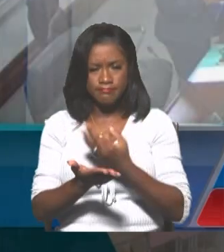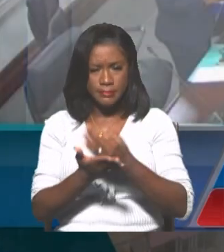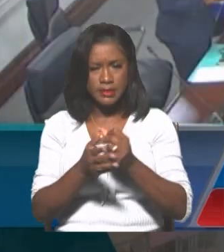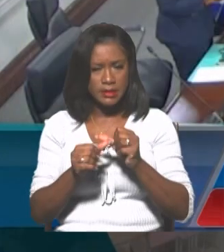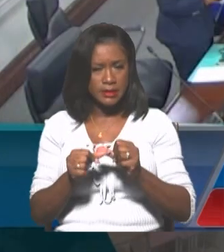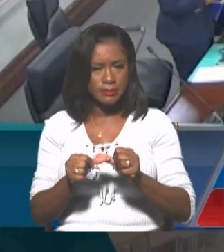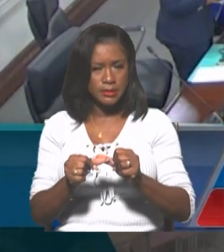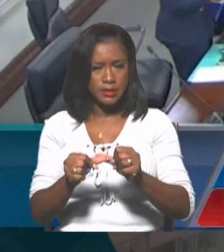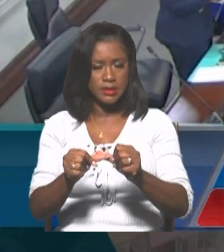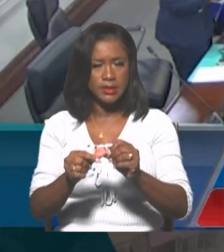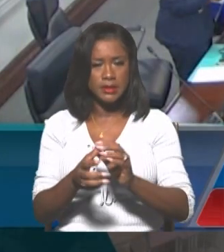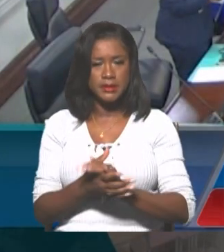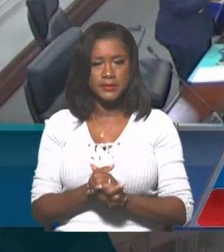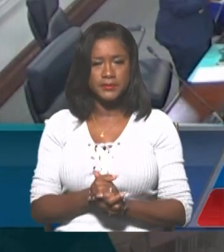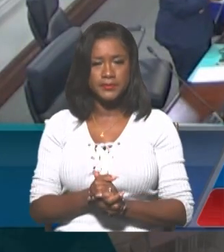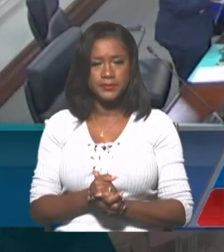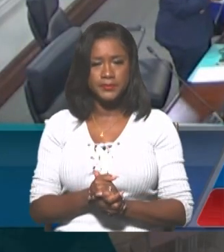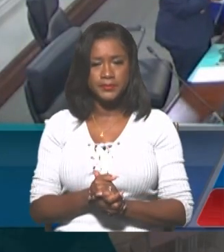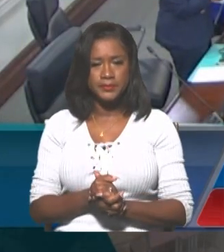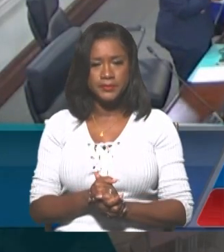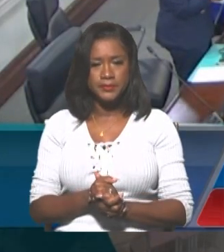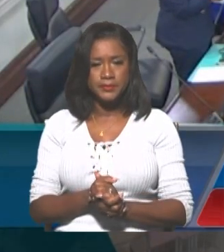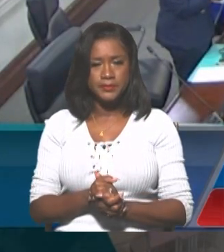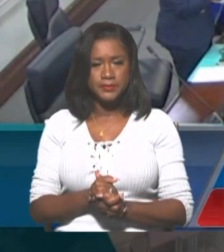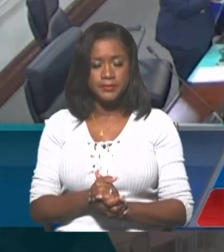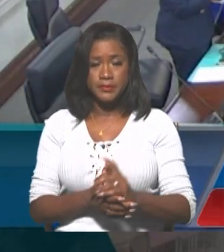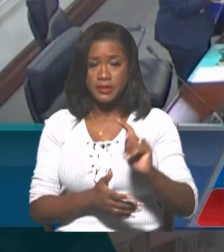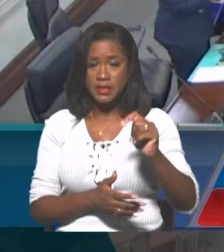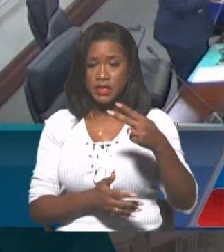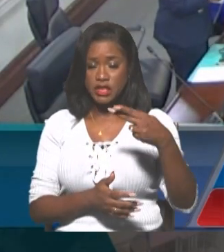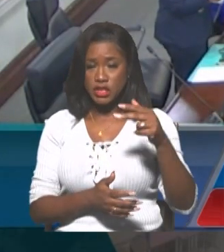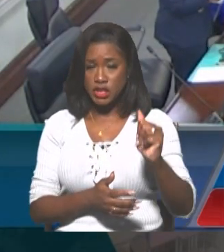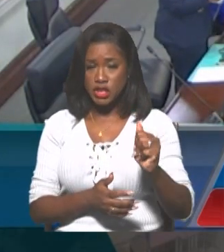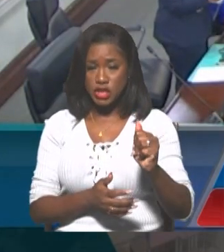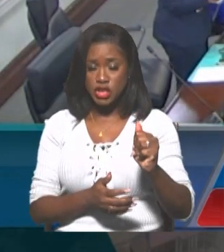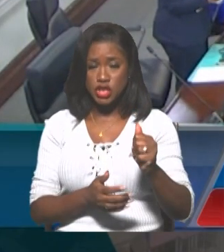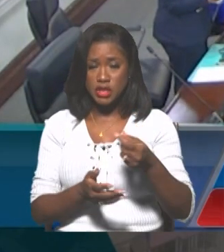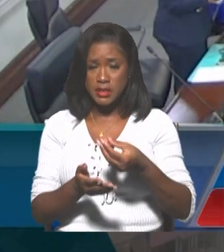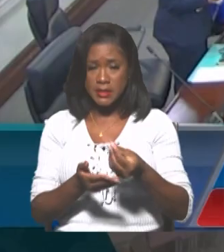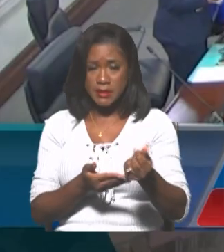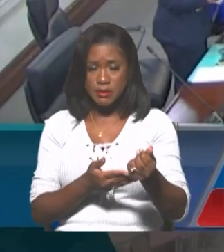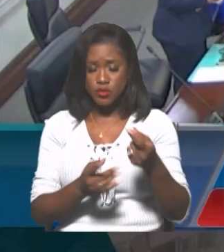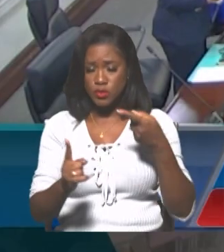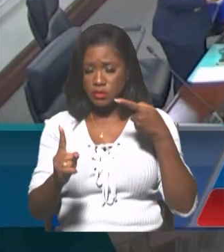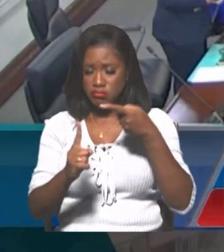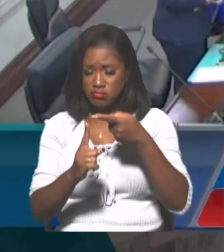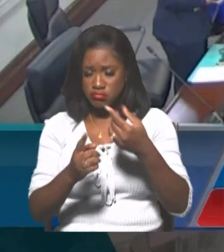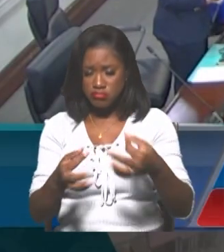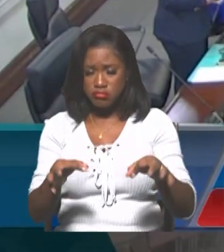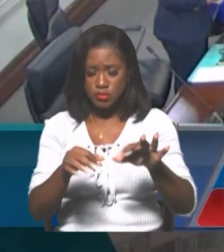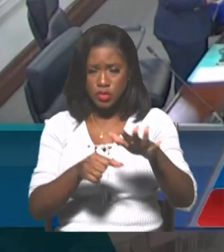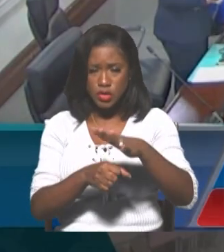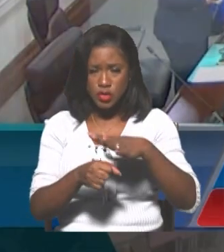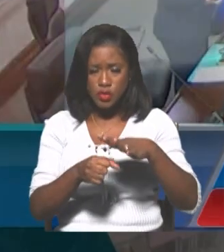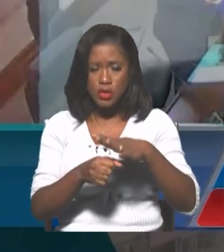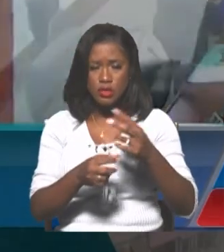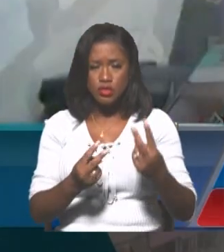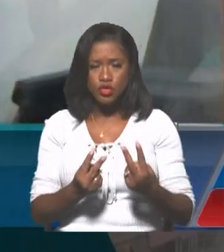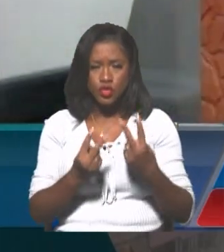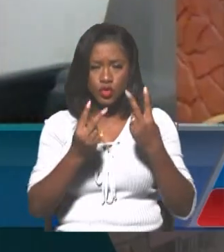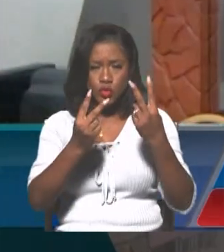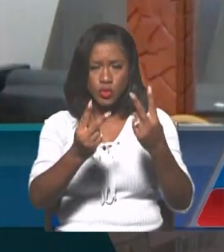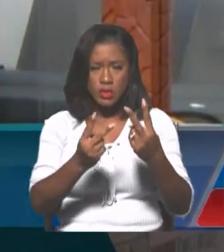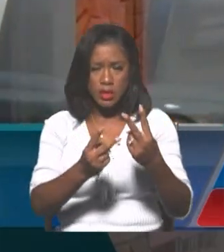Legislature. In this fiscal package, the THA's expenditures will target key areas including tourism and the